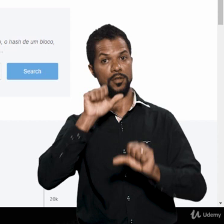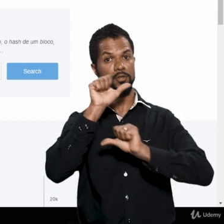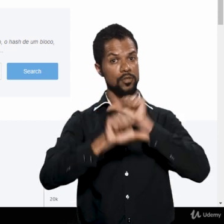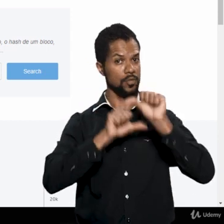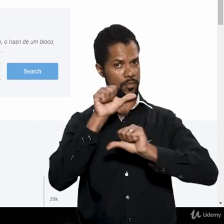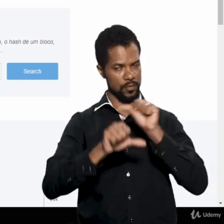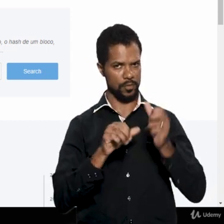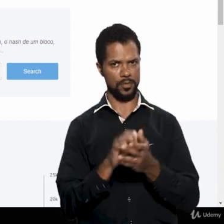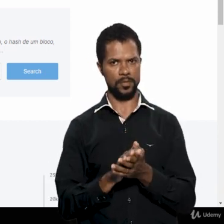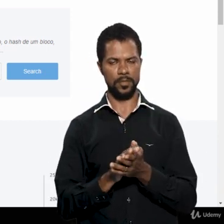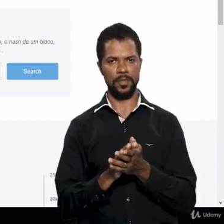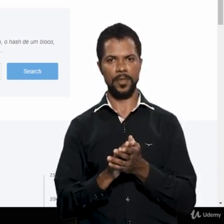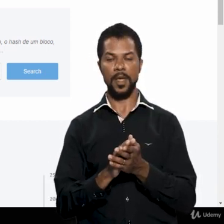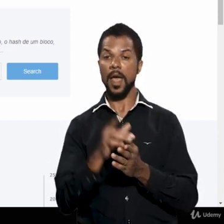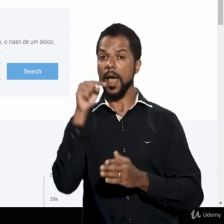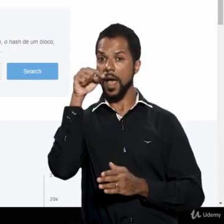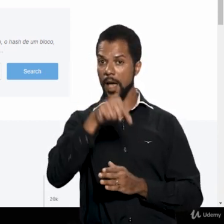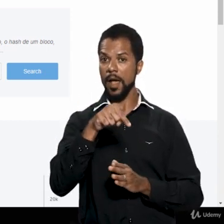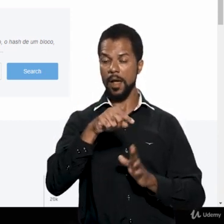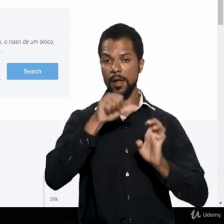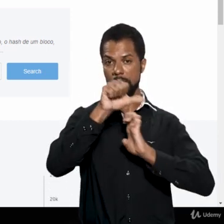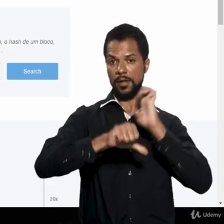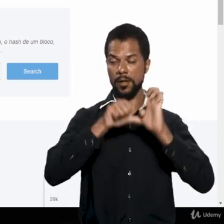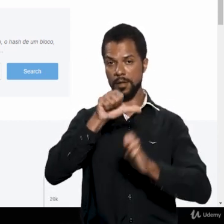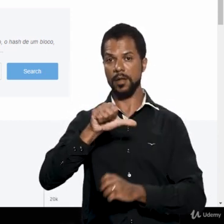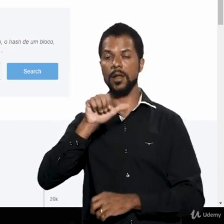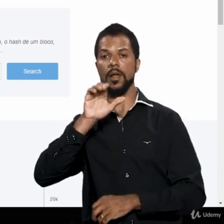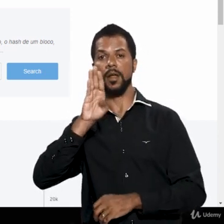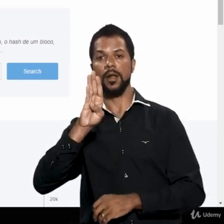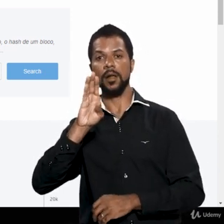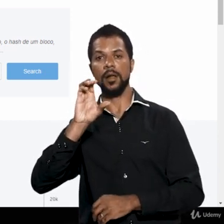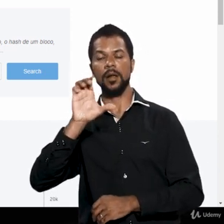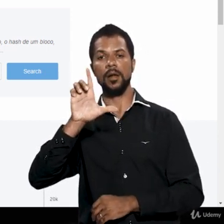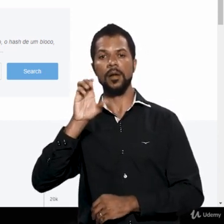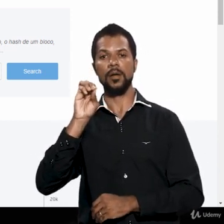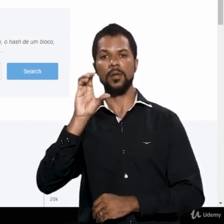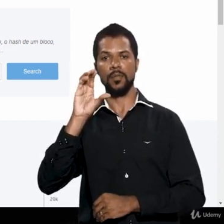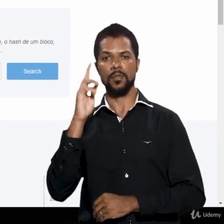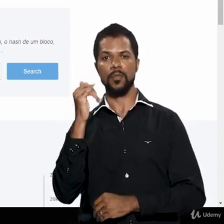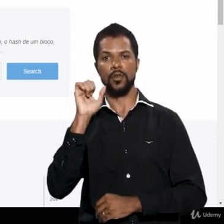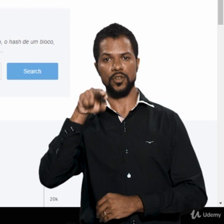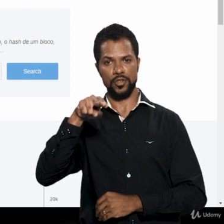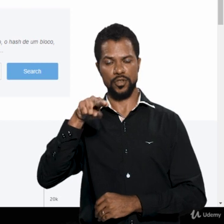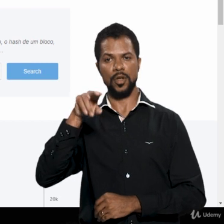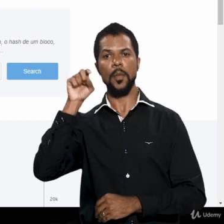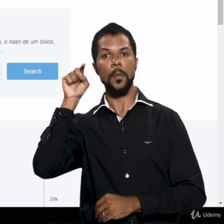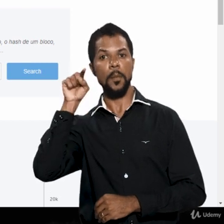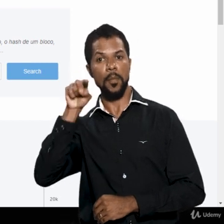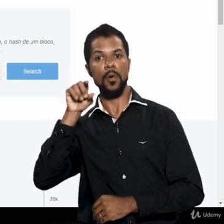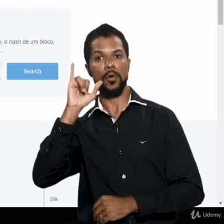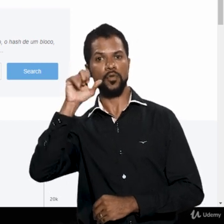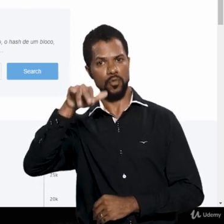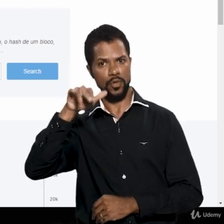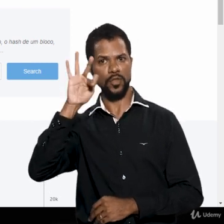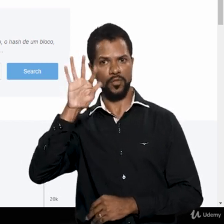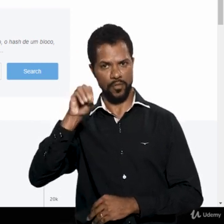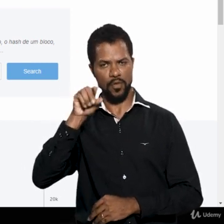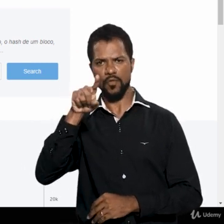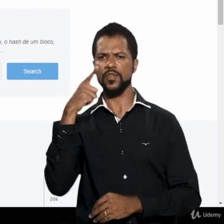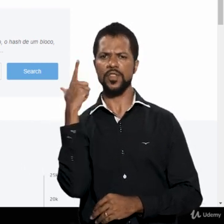Okay, in the blockchain.info, you can perform